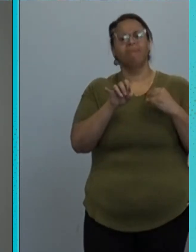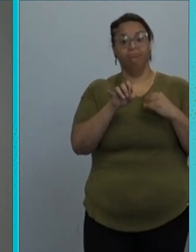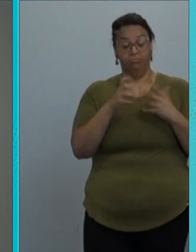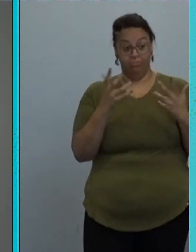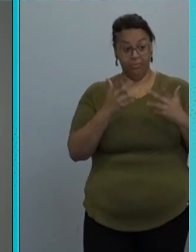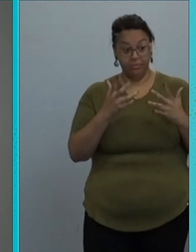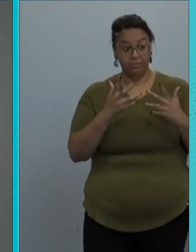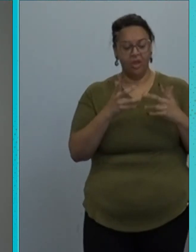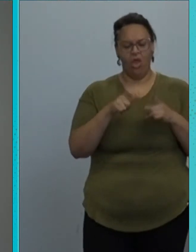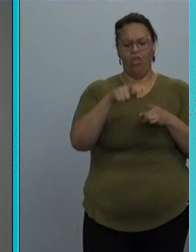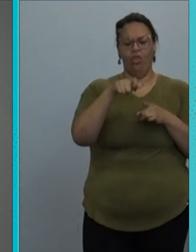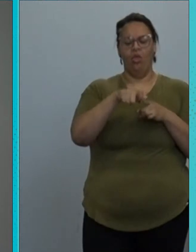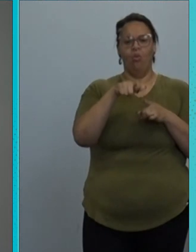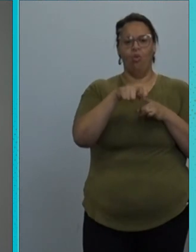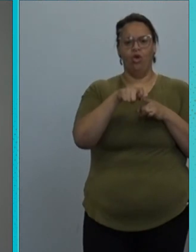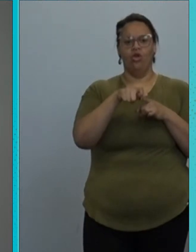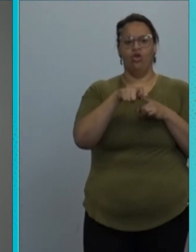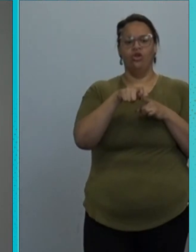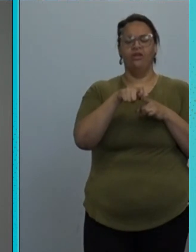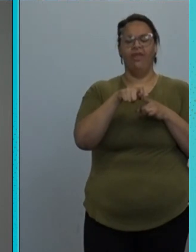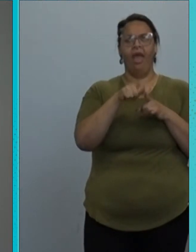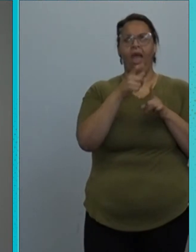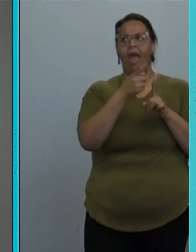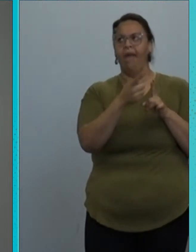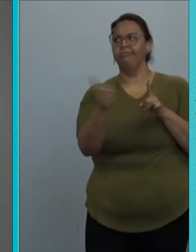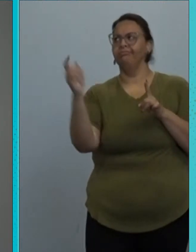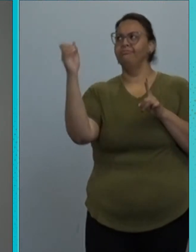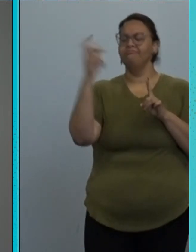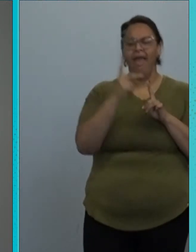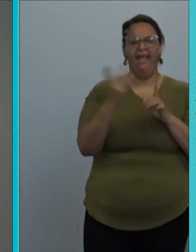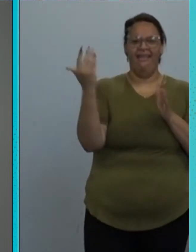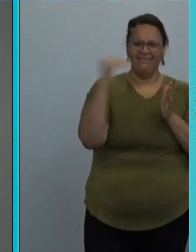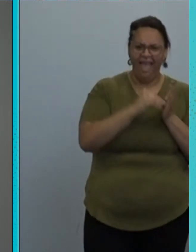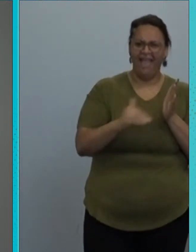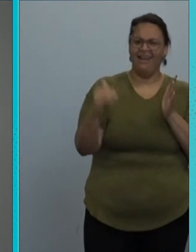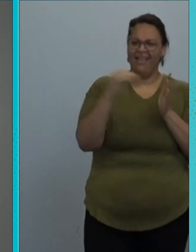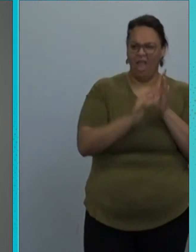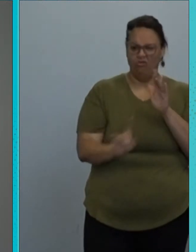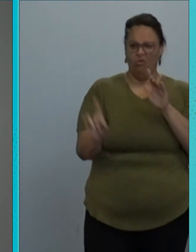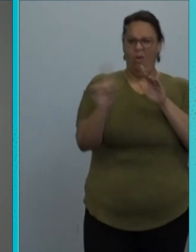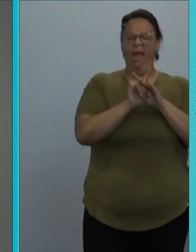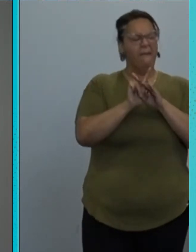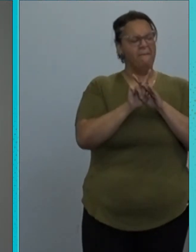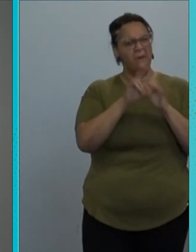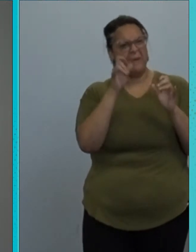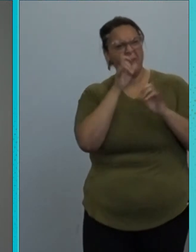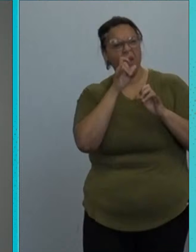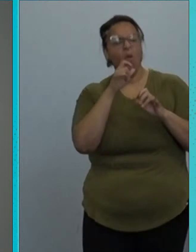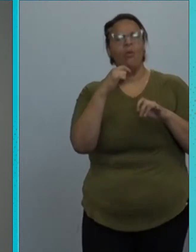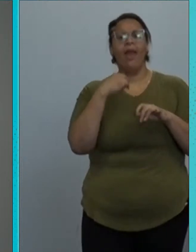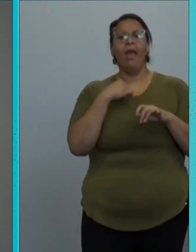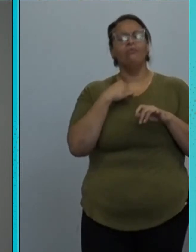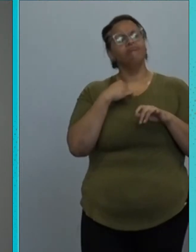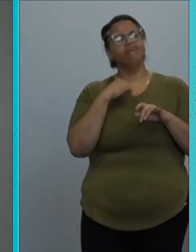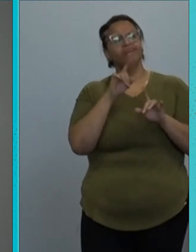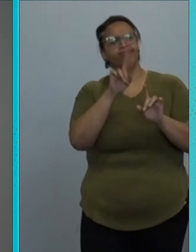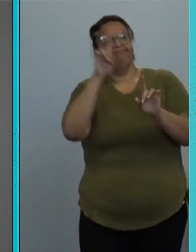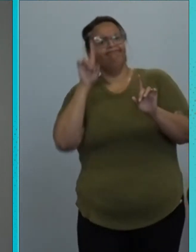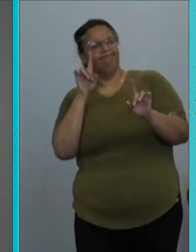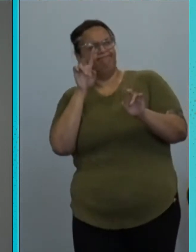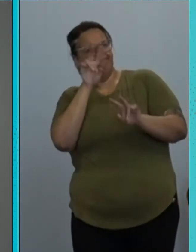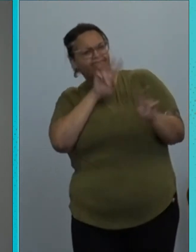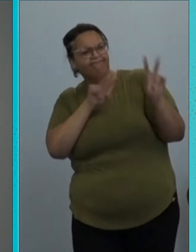the word that came back to me again and again when I was on the sidelines every